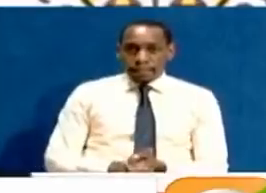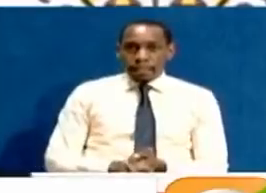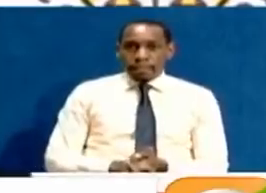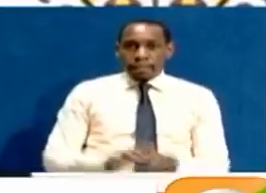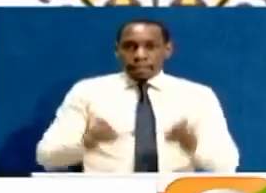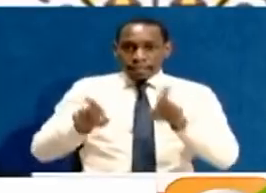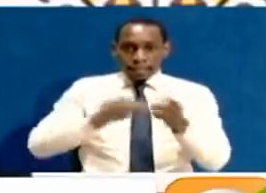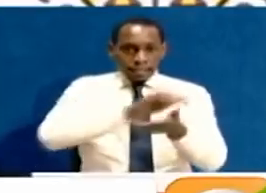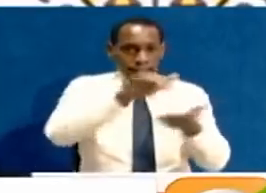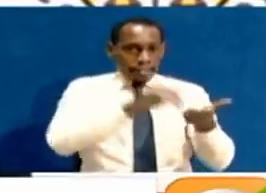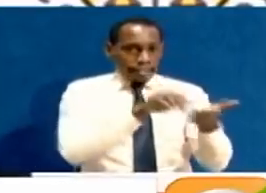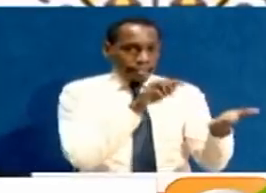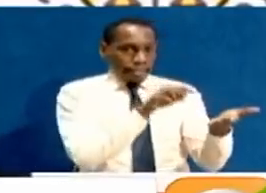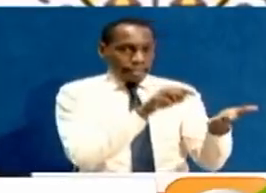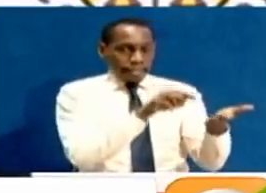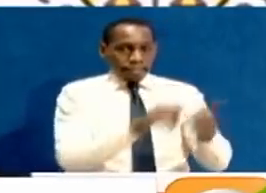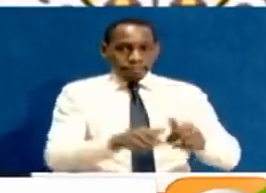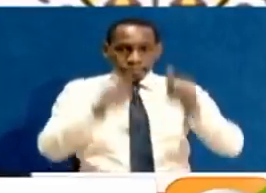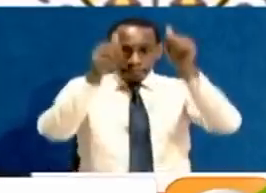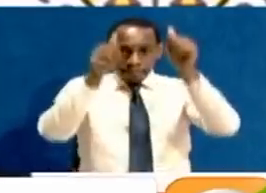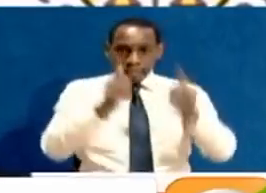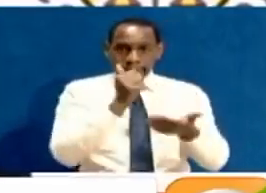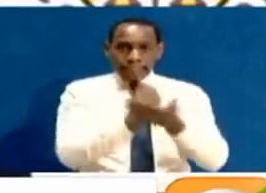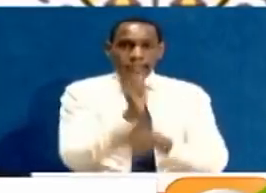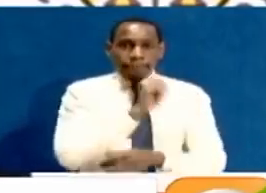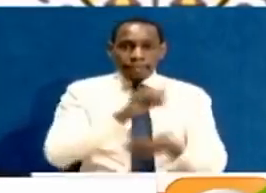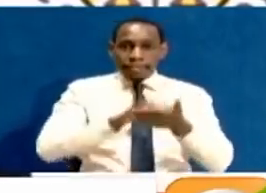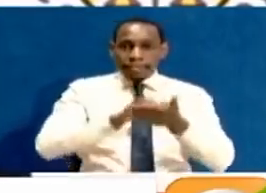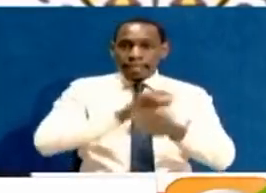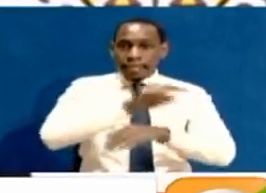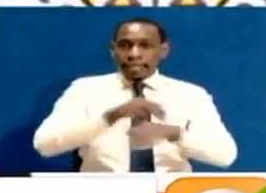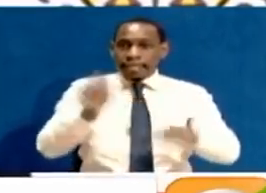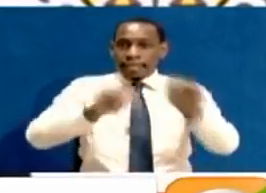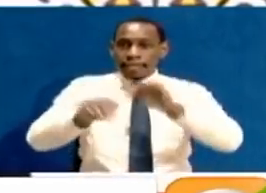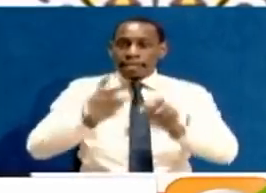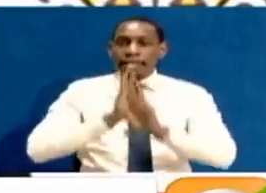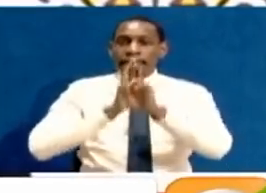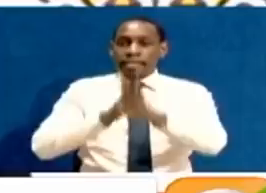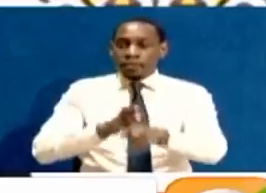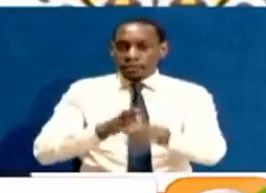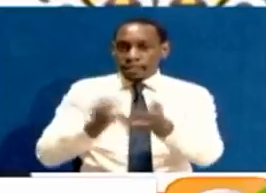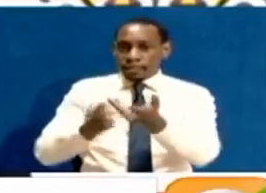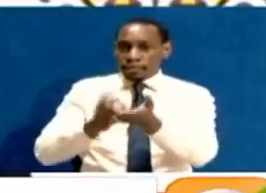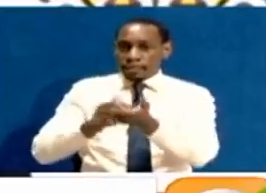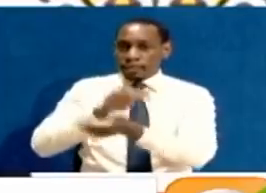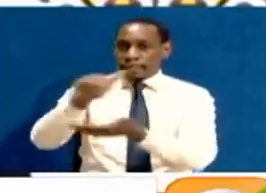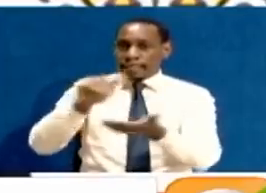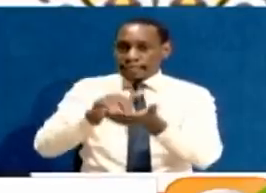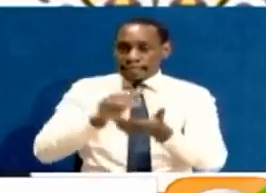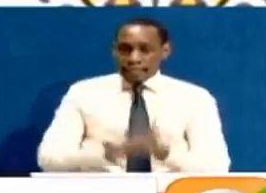This center was gazetted as the National Elections Results Study Center.